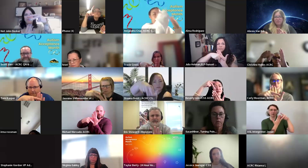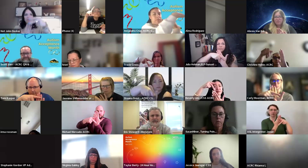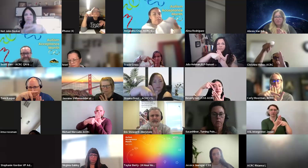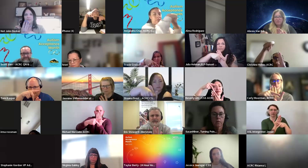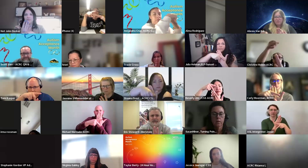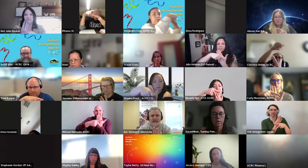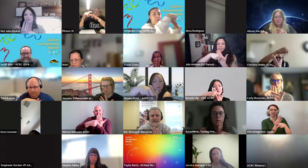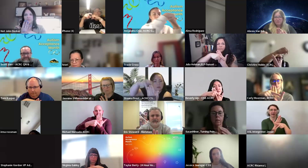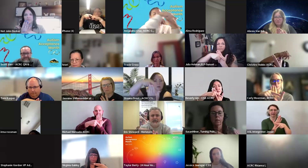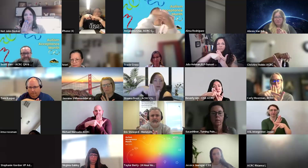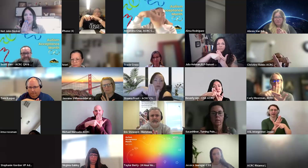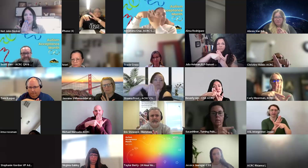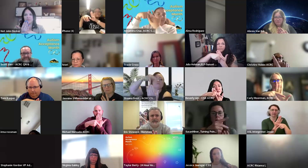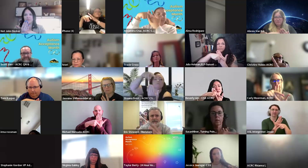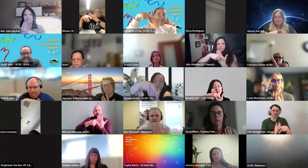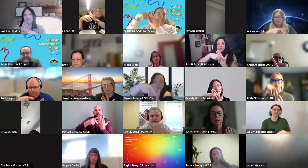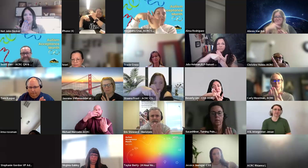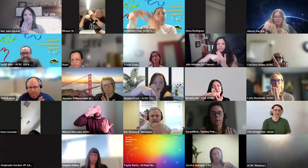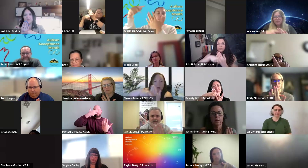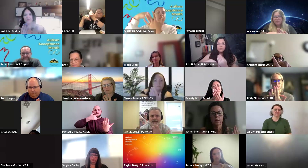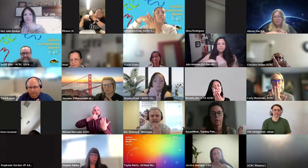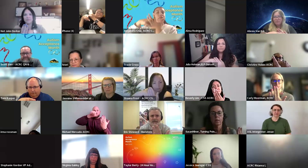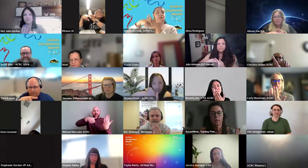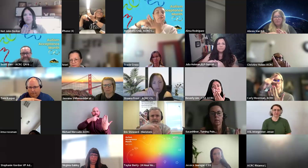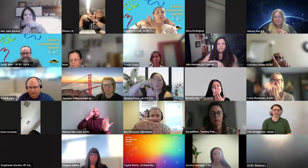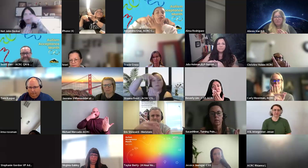and go up over to the back of your hand.